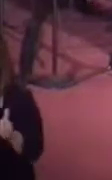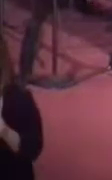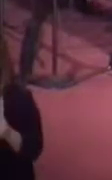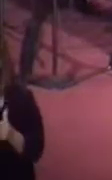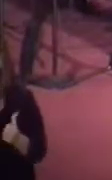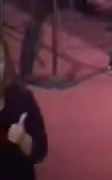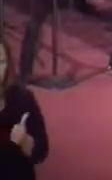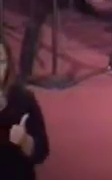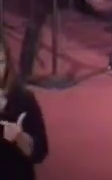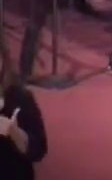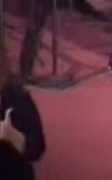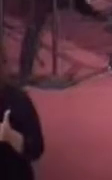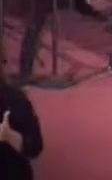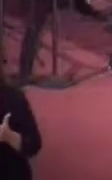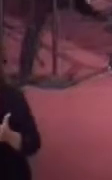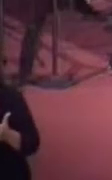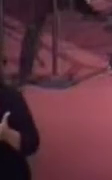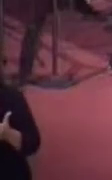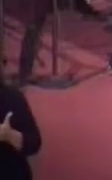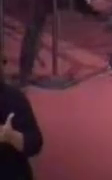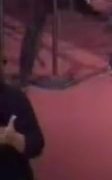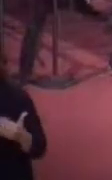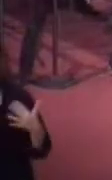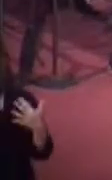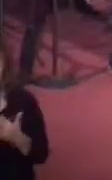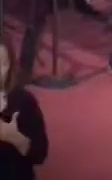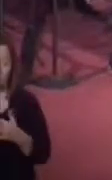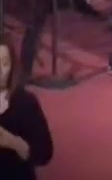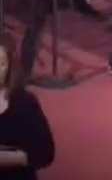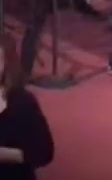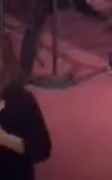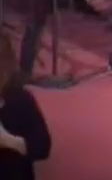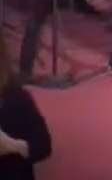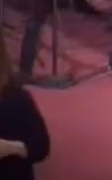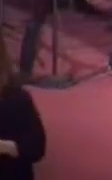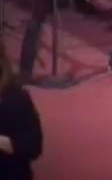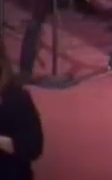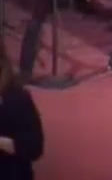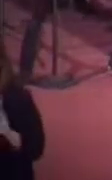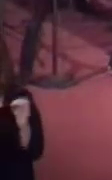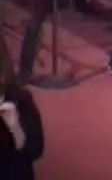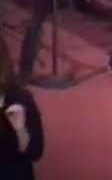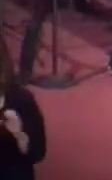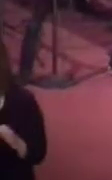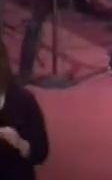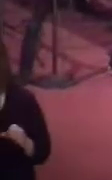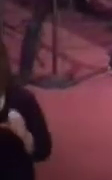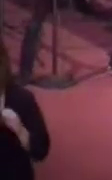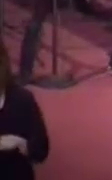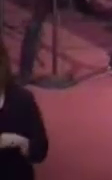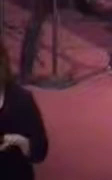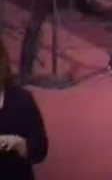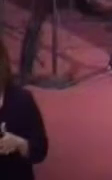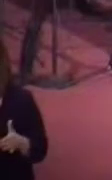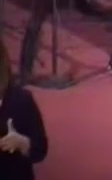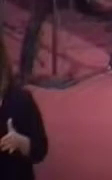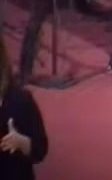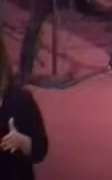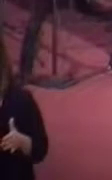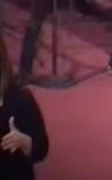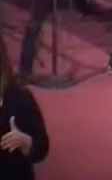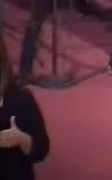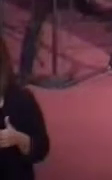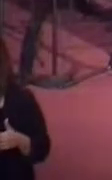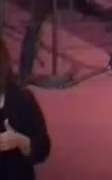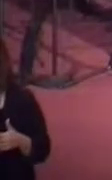Jew and then for the Gentile. I'm not afraid to express my faith. There is nothing that man can do to me. I don't care what type of laws